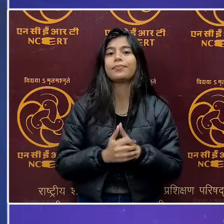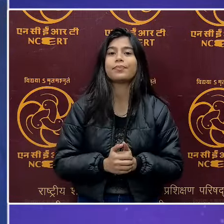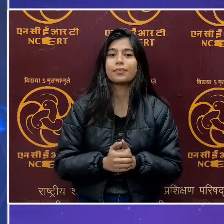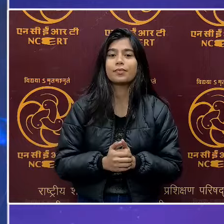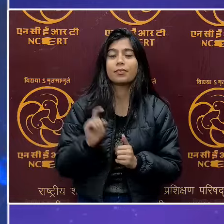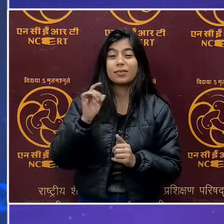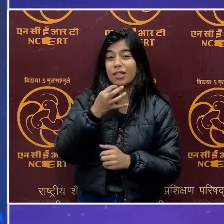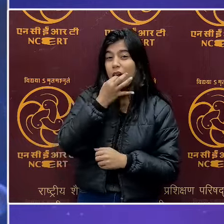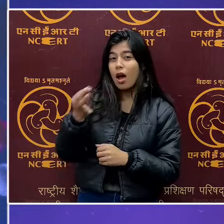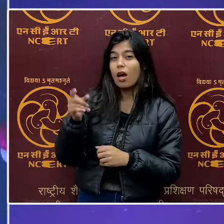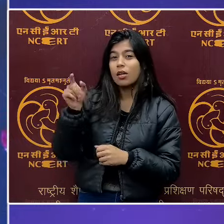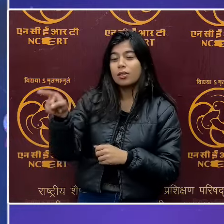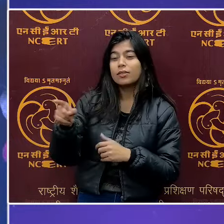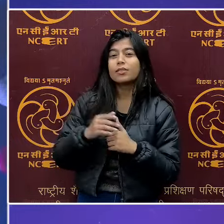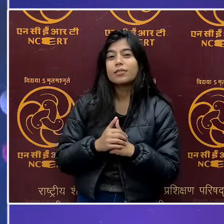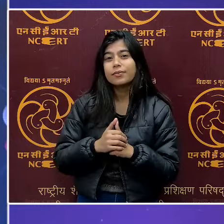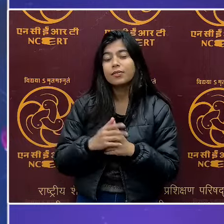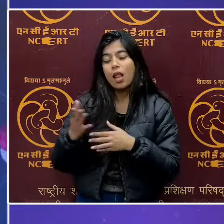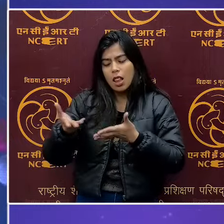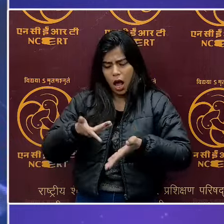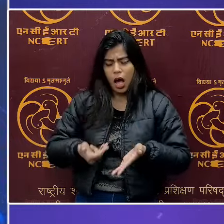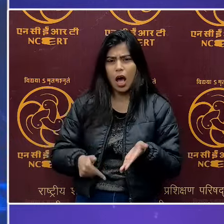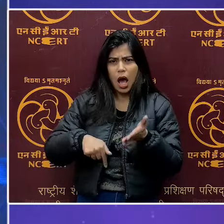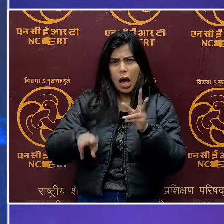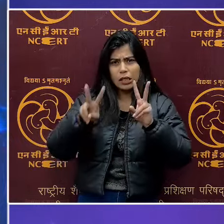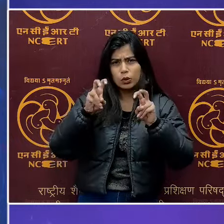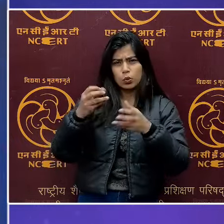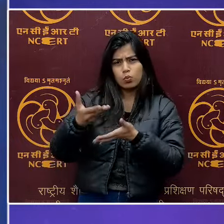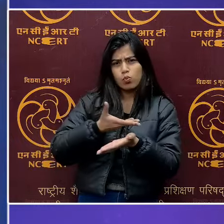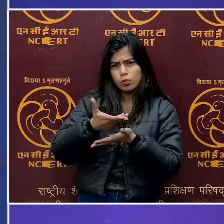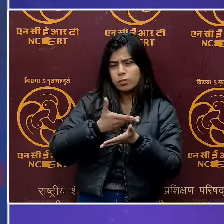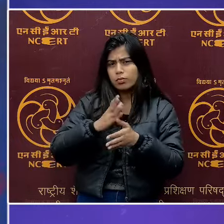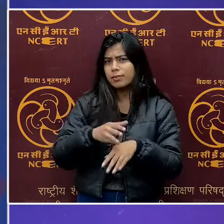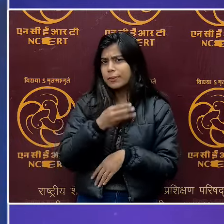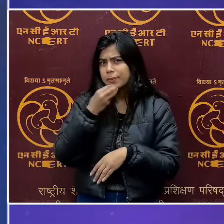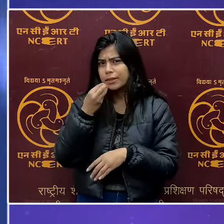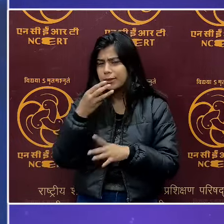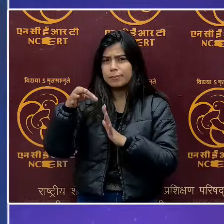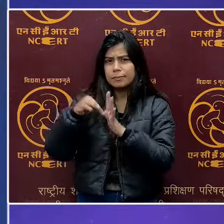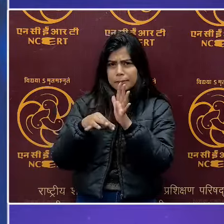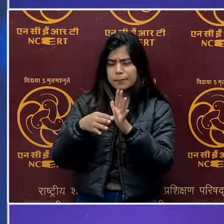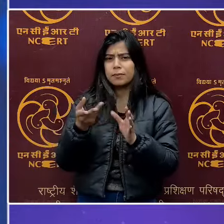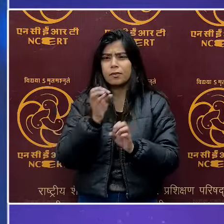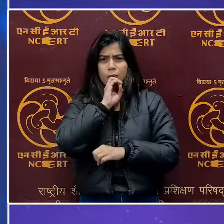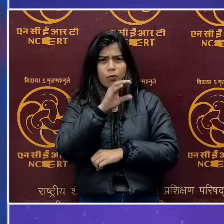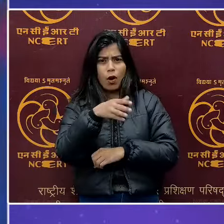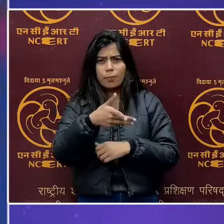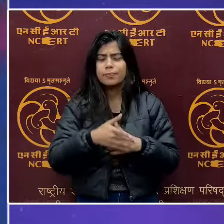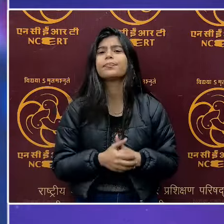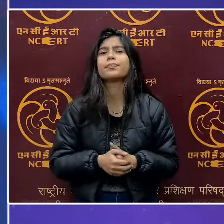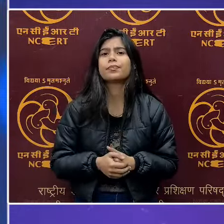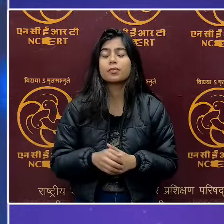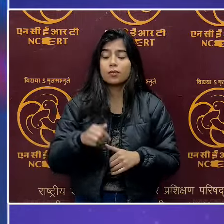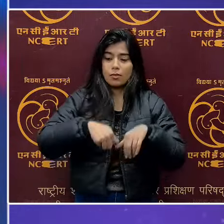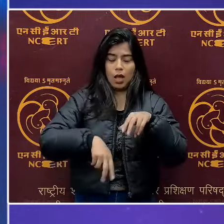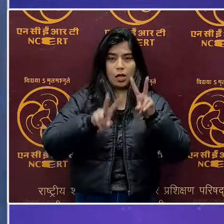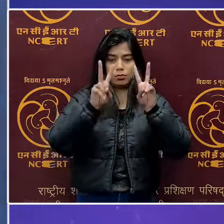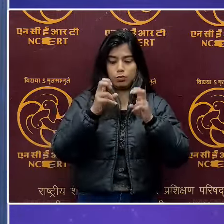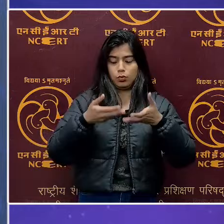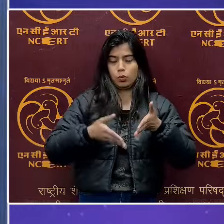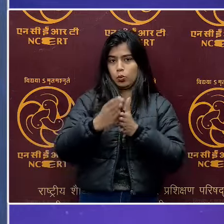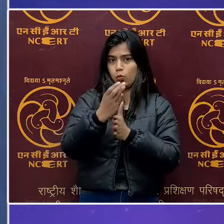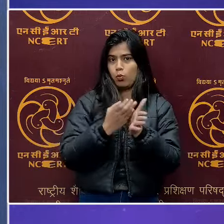ask ma'am, what is it that we are going to discuss in this particular program? Can you just give us a little brief about it? In this today's